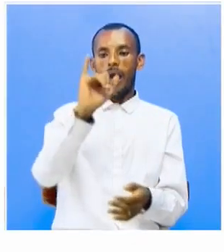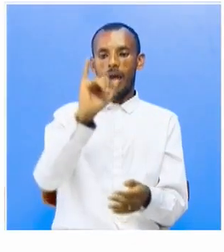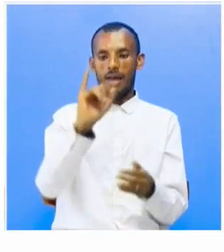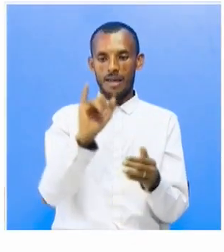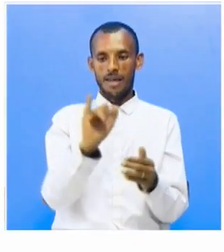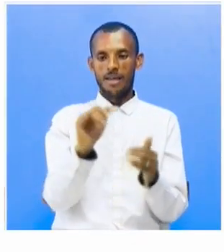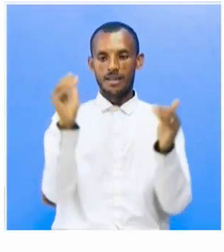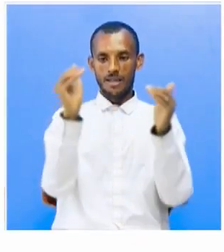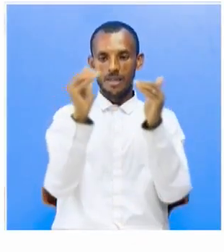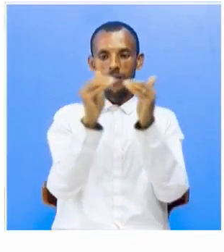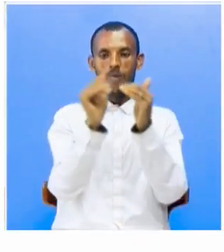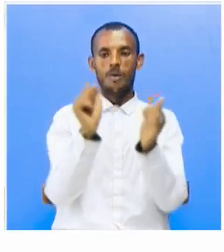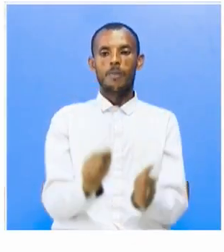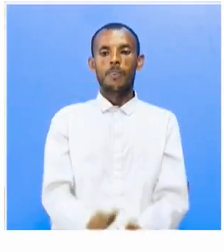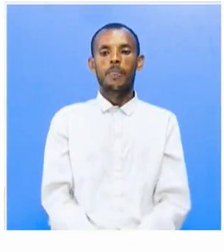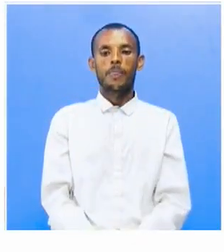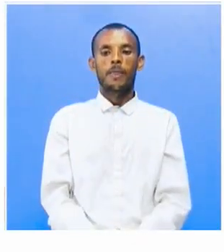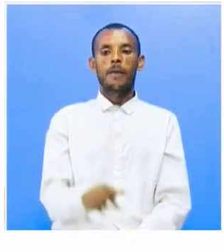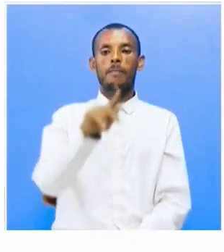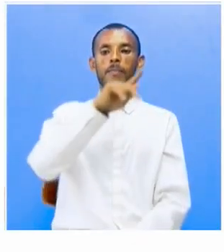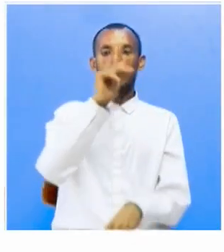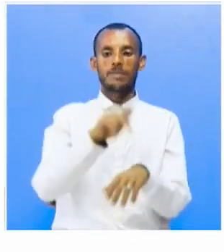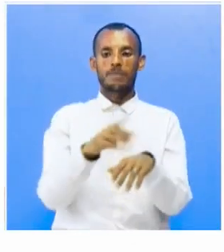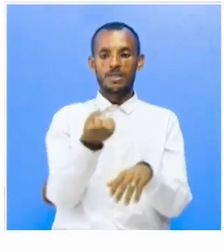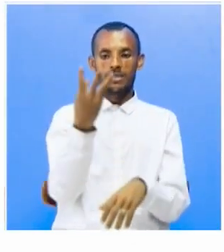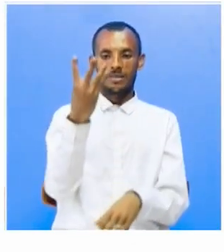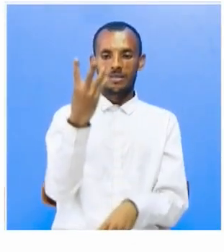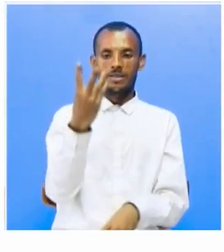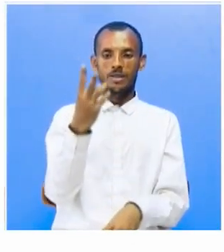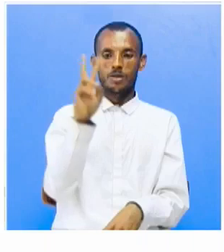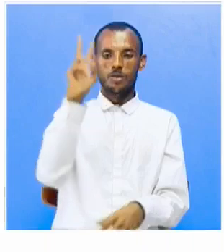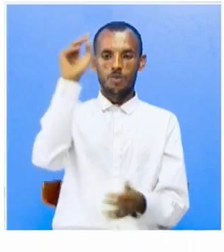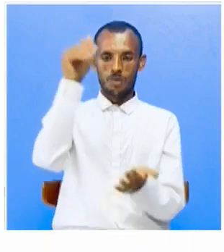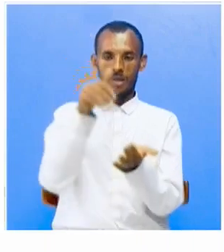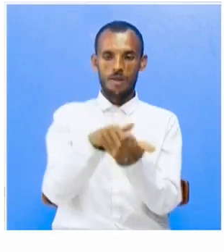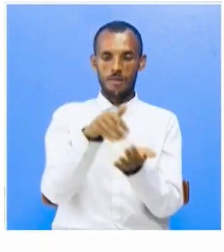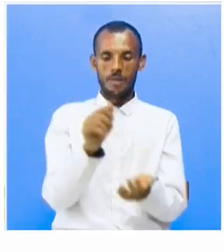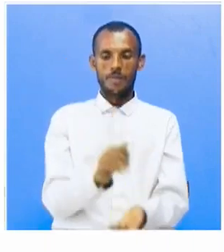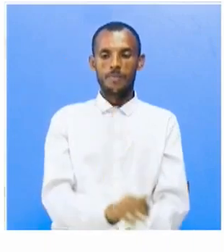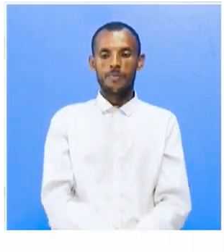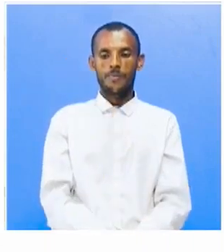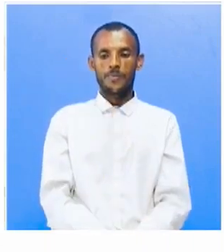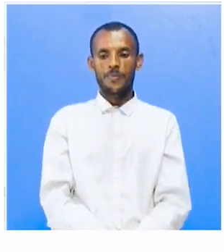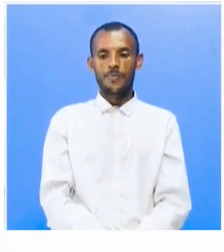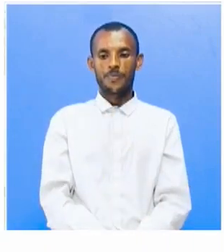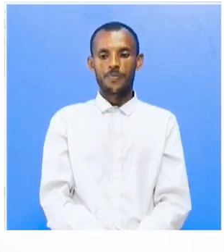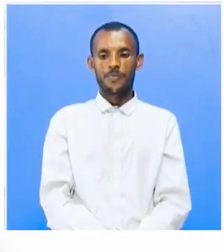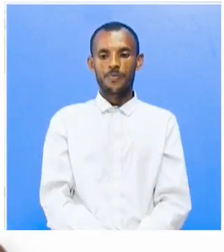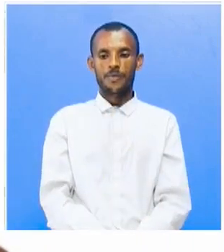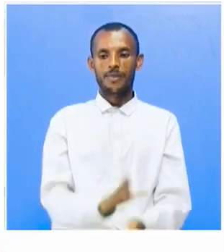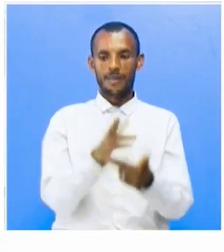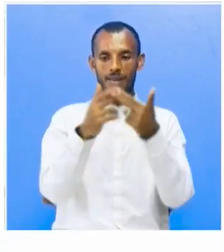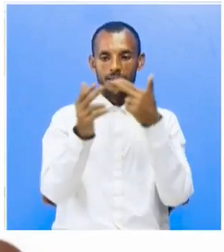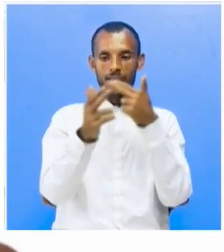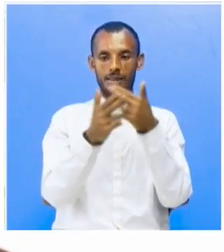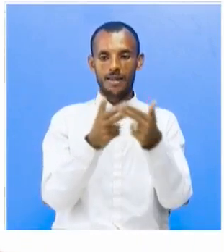will be equal to the principal is 2,000